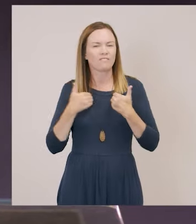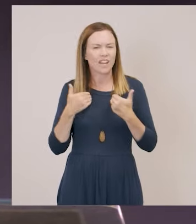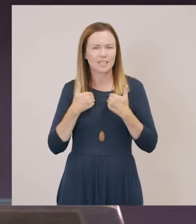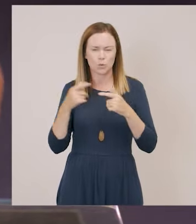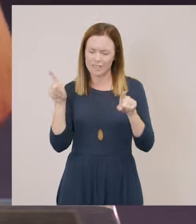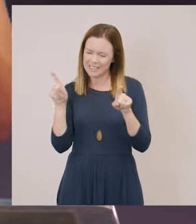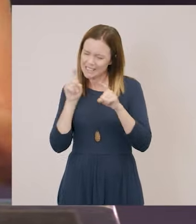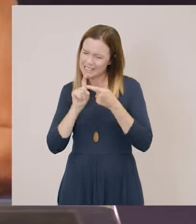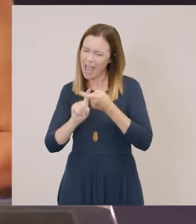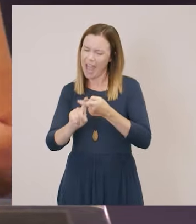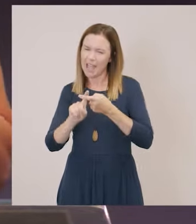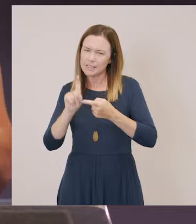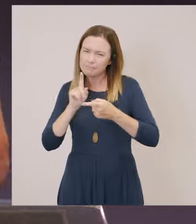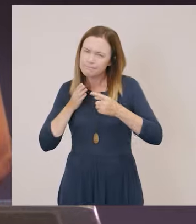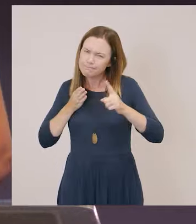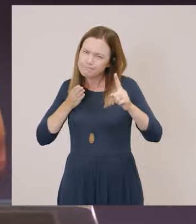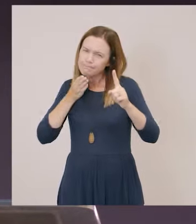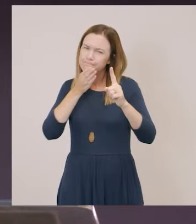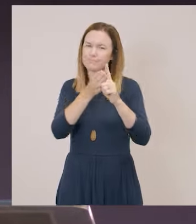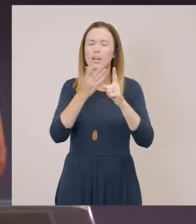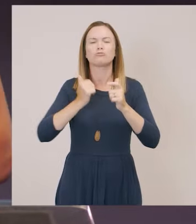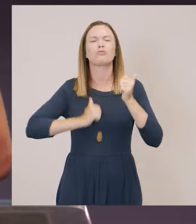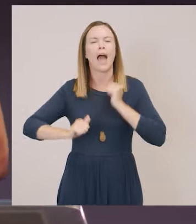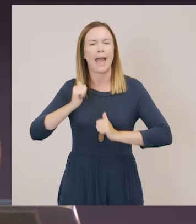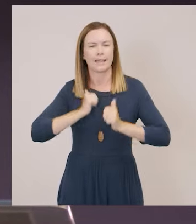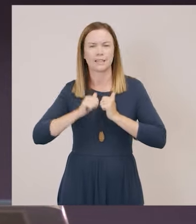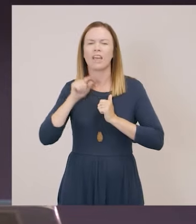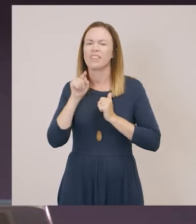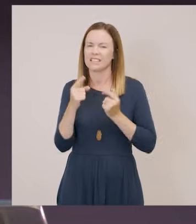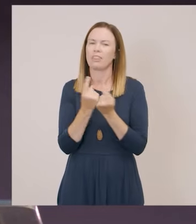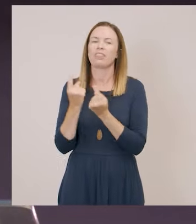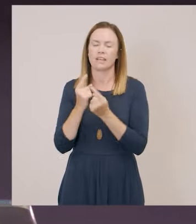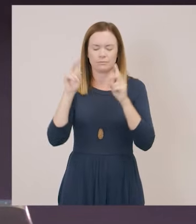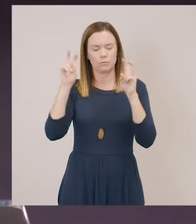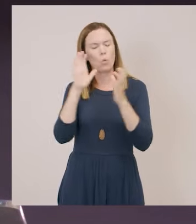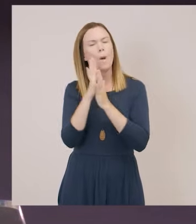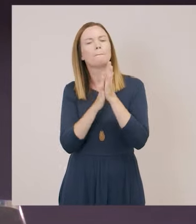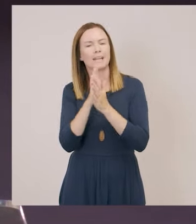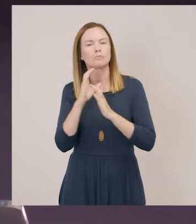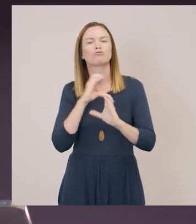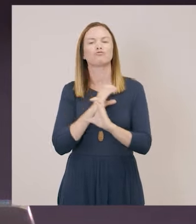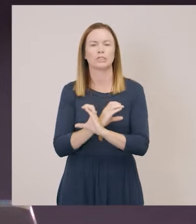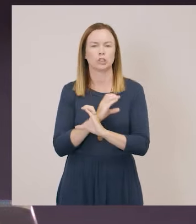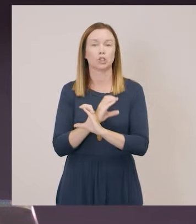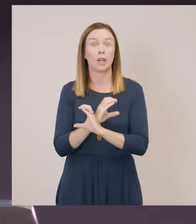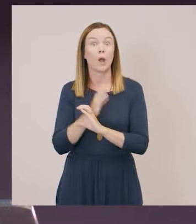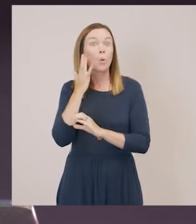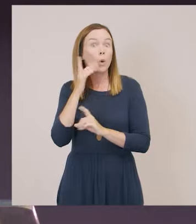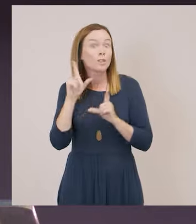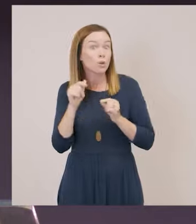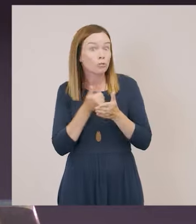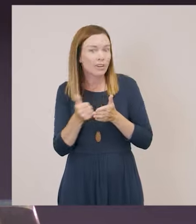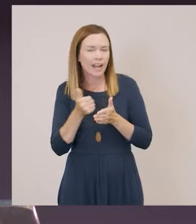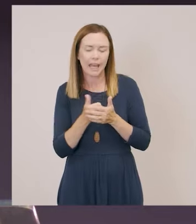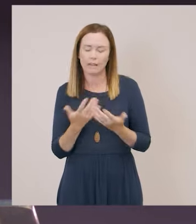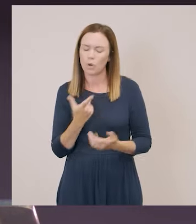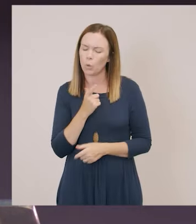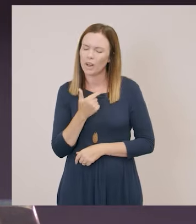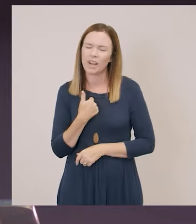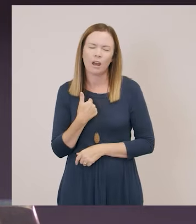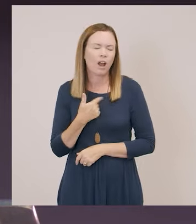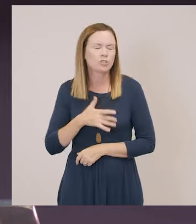on target and we stay trained and ready. These are the hallmarks of being a Christian. And when we do them regularly, even when we don't